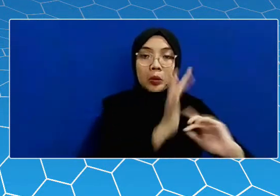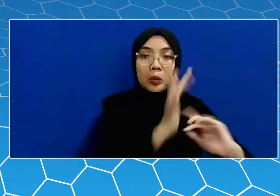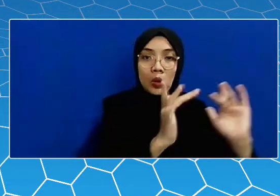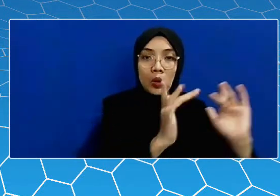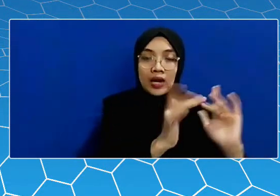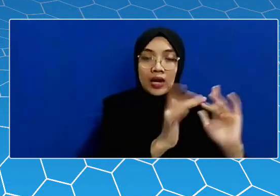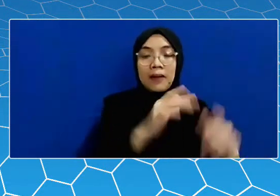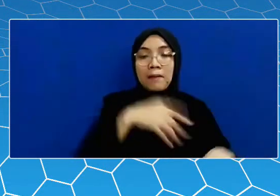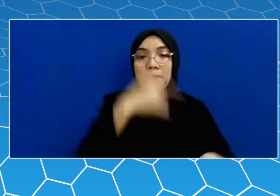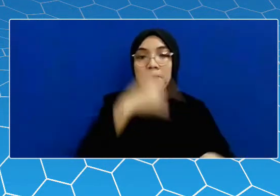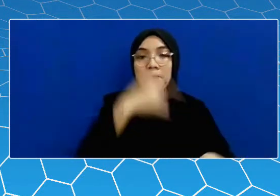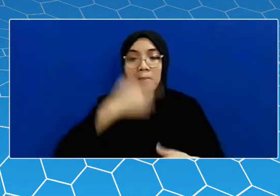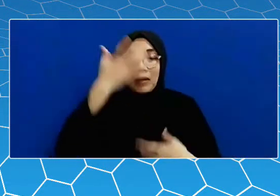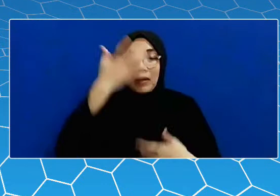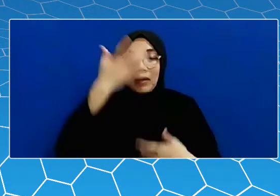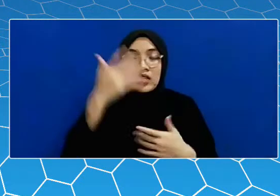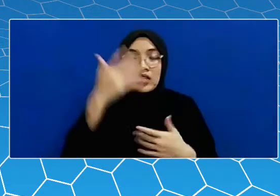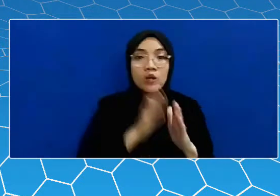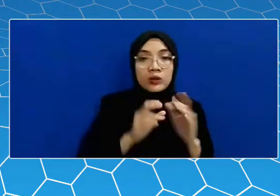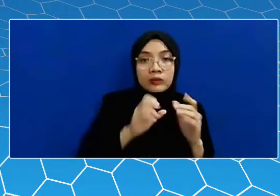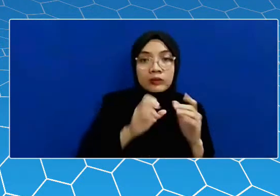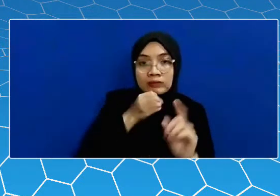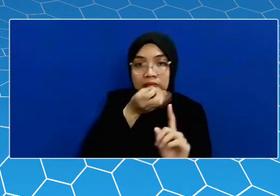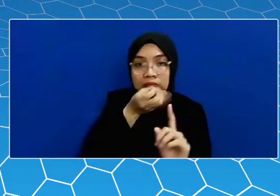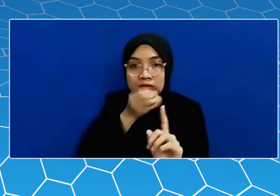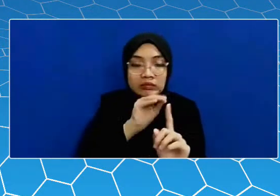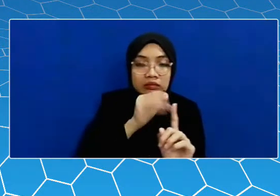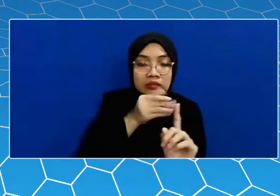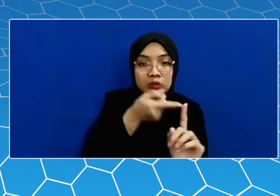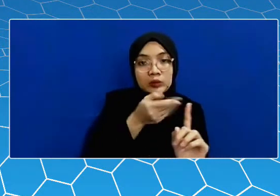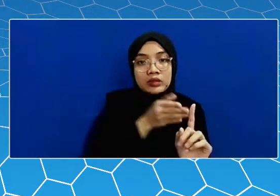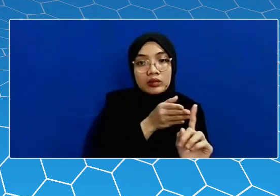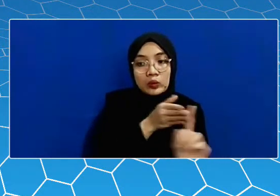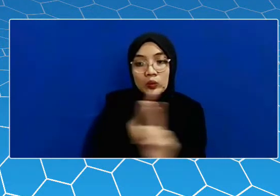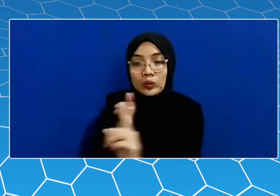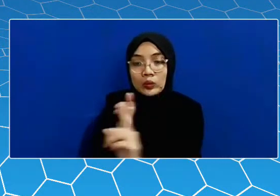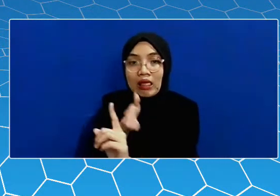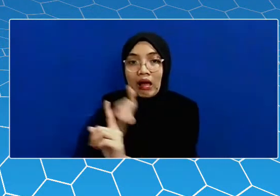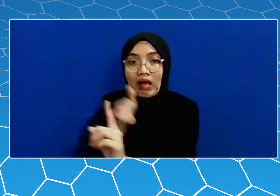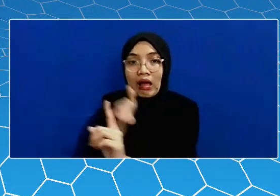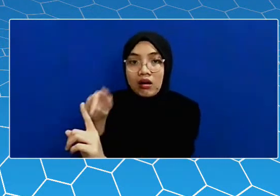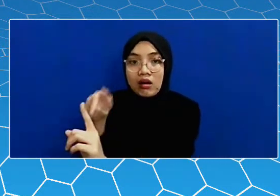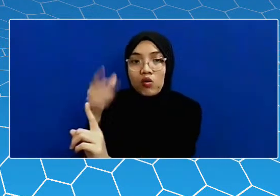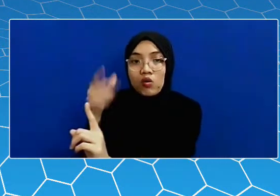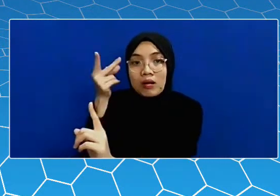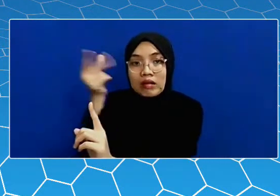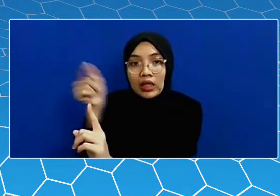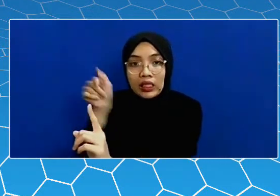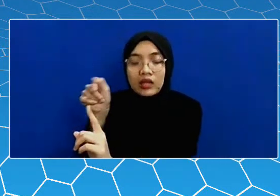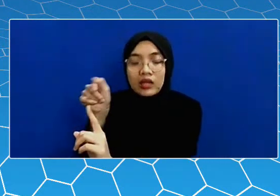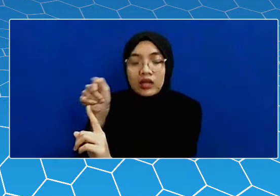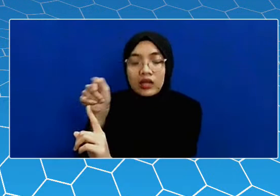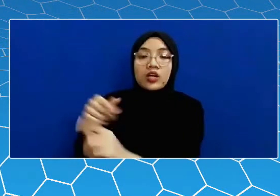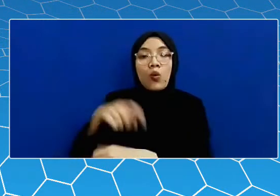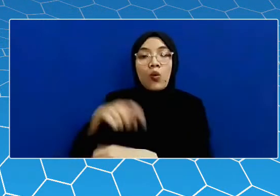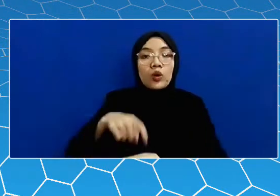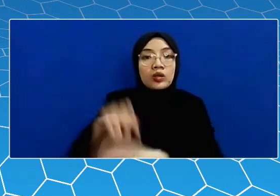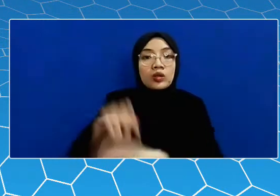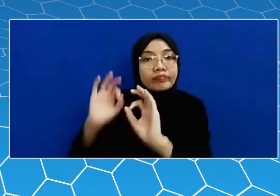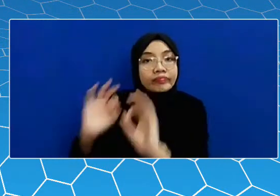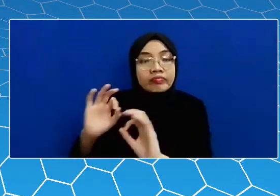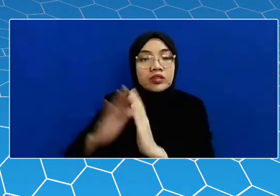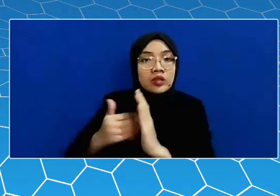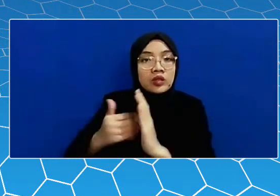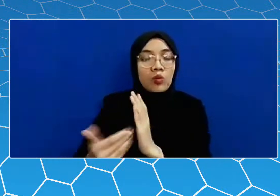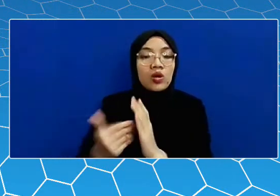to the right hospital in a timely manner. So again, this has come on. Some of this work had started pre-pandemic,